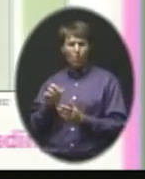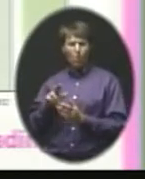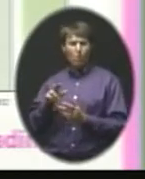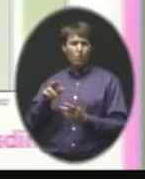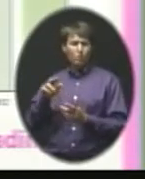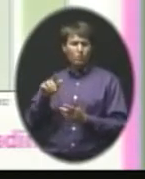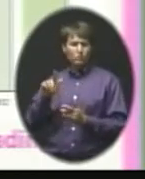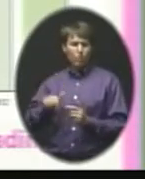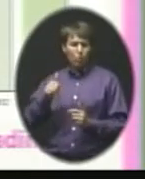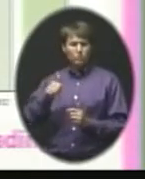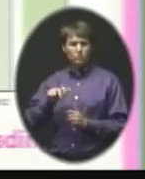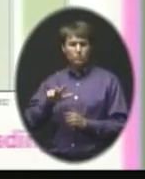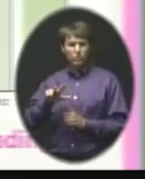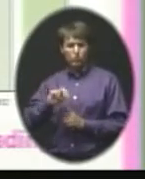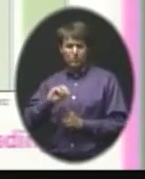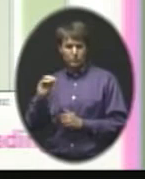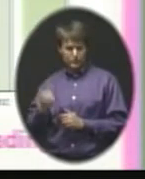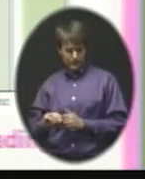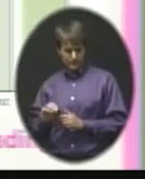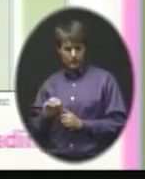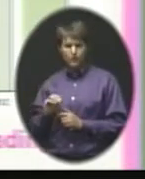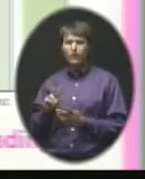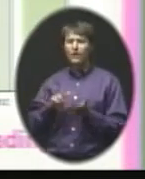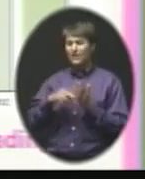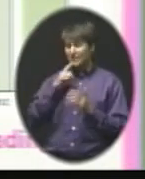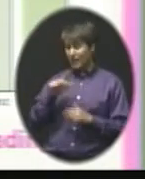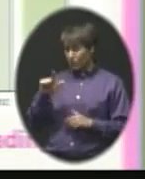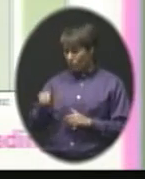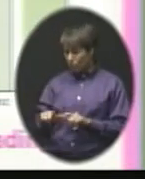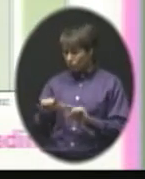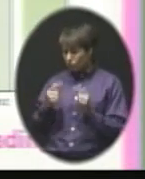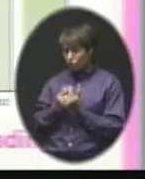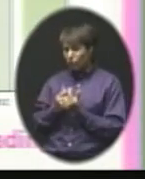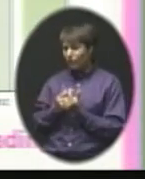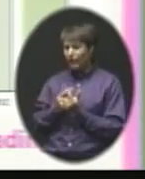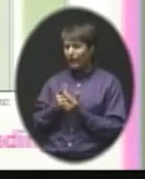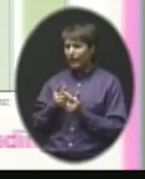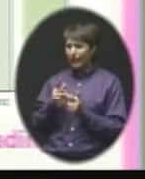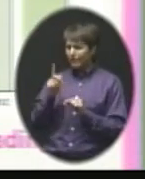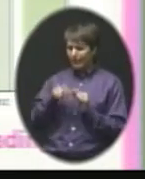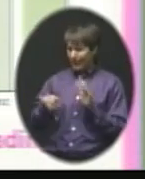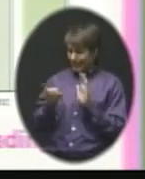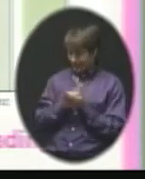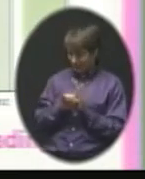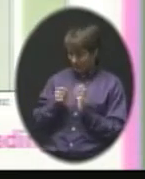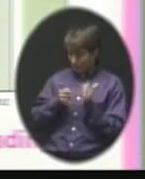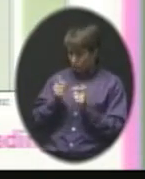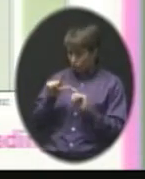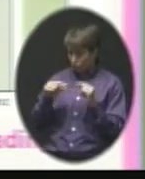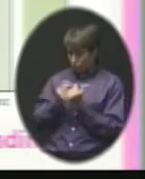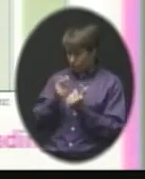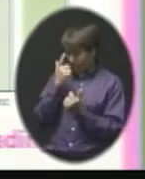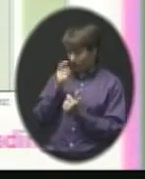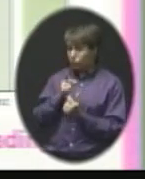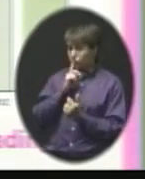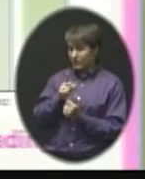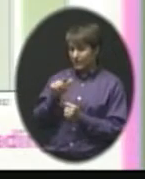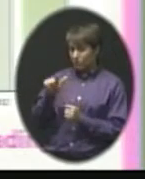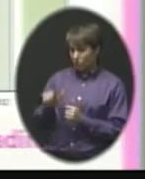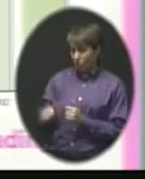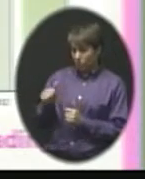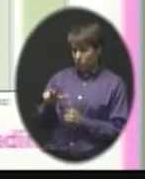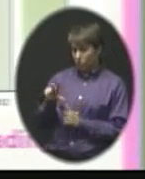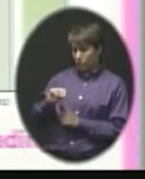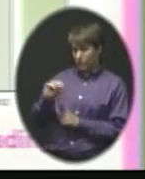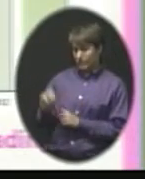lowest 30%. And when I say lowest group, I can't identify that group, because it truly is our lowest 30%